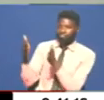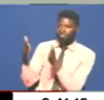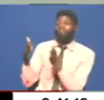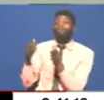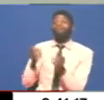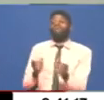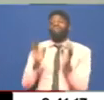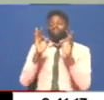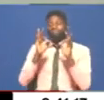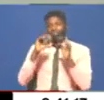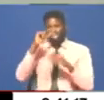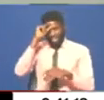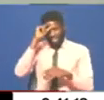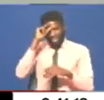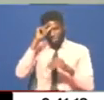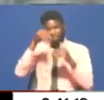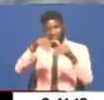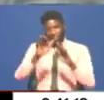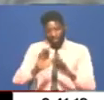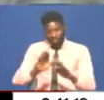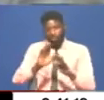of January in Cape Town.